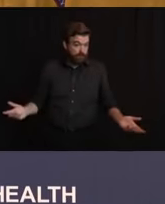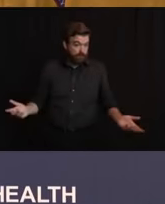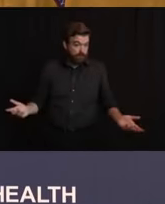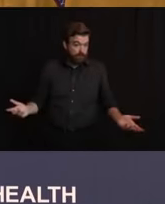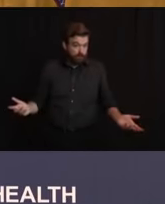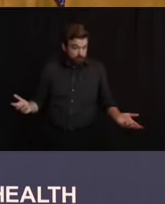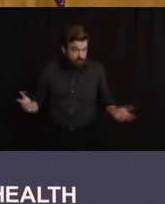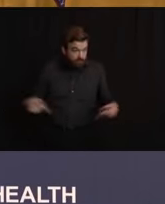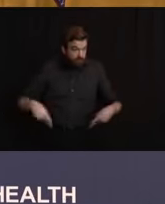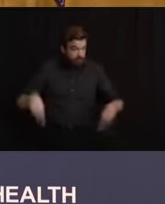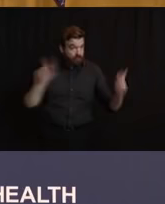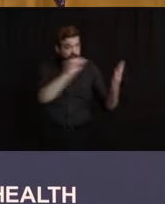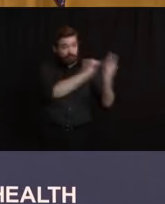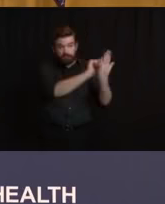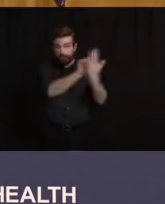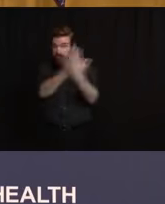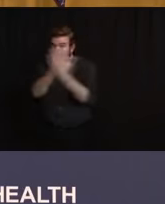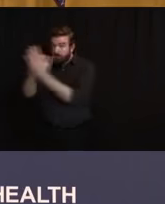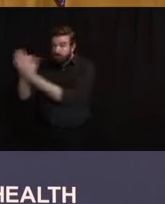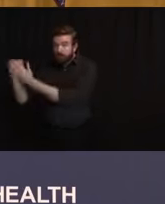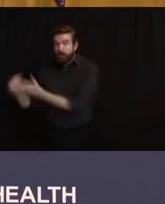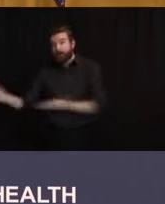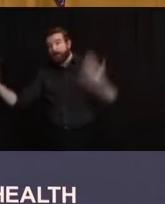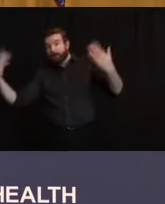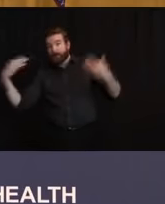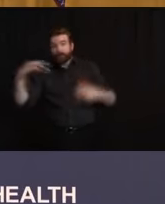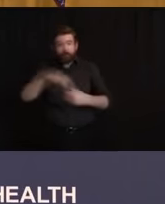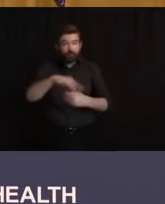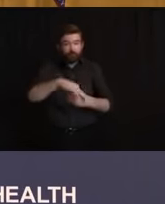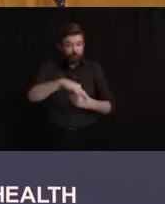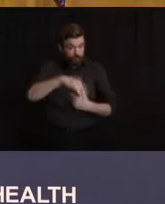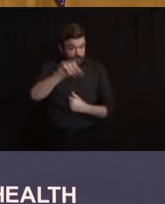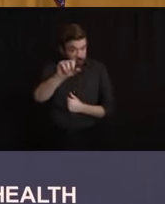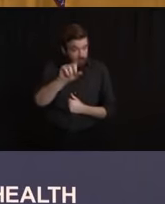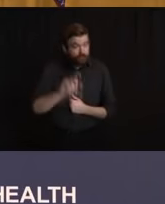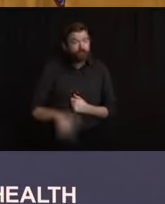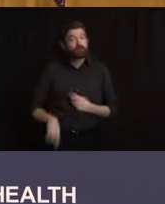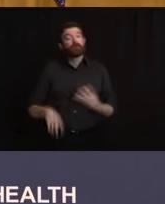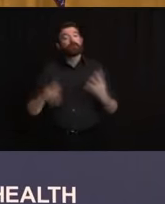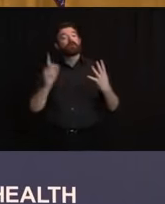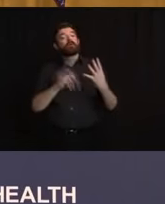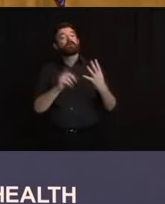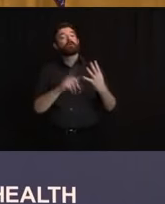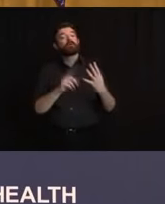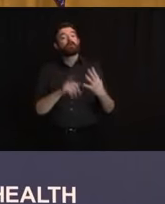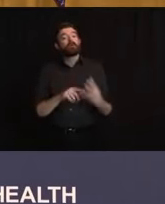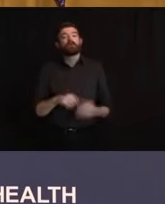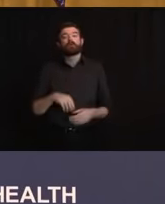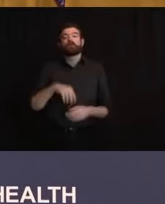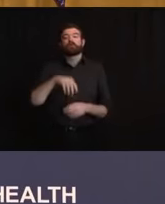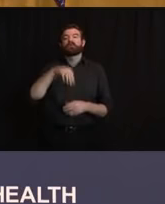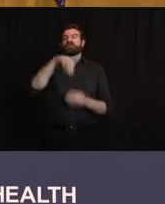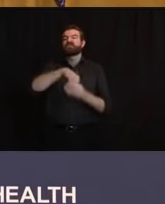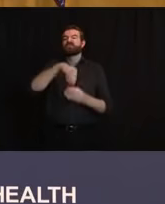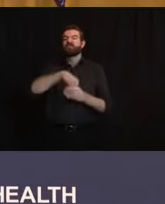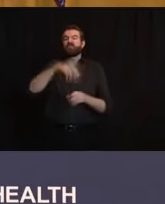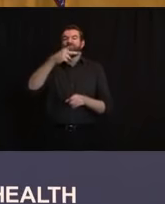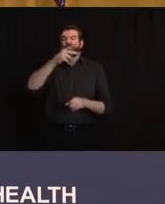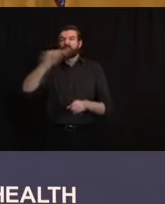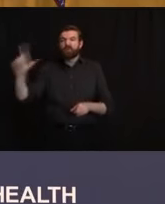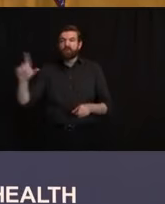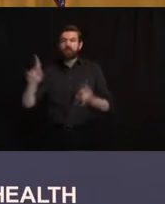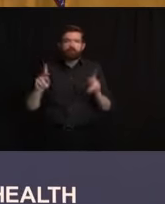interested in the indoor pools, and there's been no guidance to my knowledge yet. People need them to teach kids to swim and also to provide